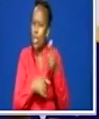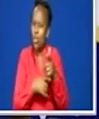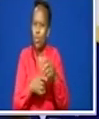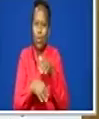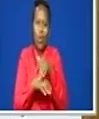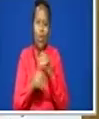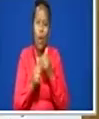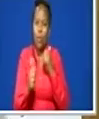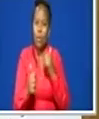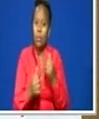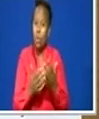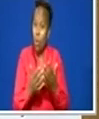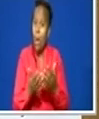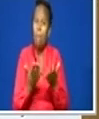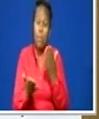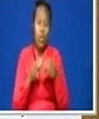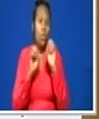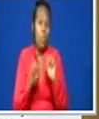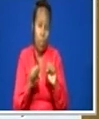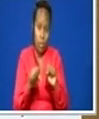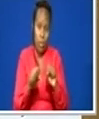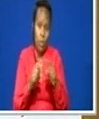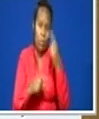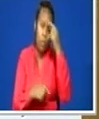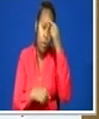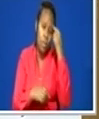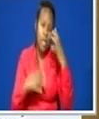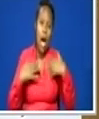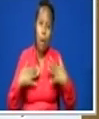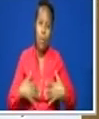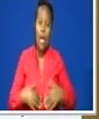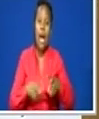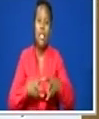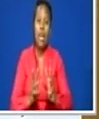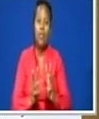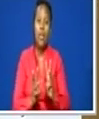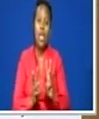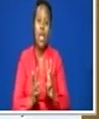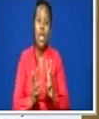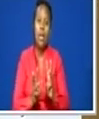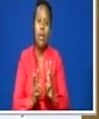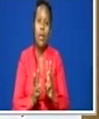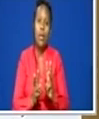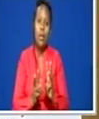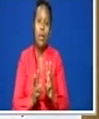No. Today, it may not be necessary because our bodies have a mechanism of warming ourselves. Wait,